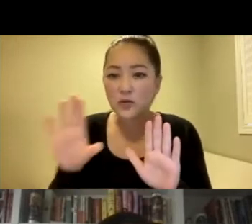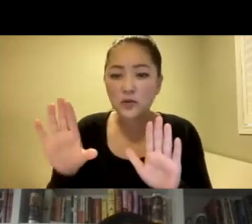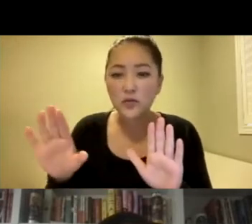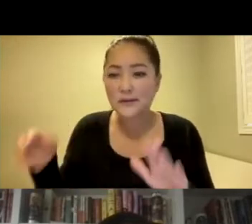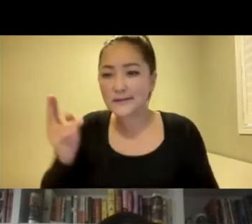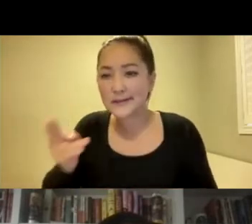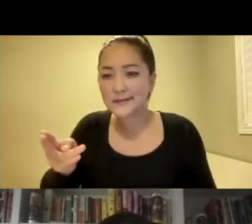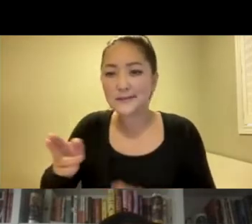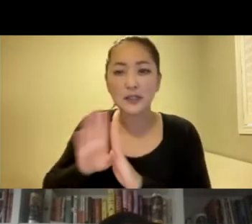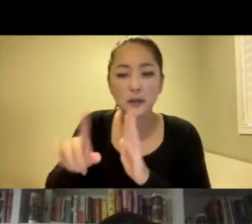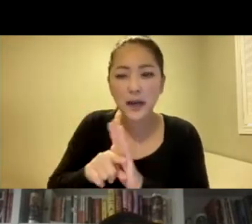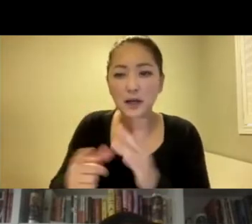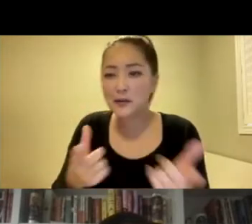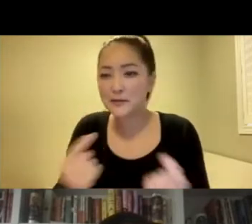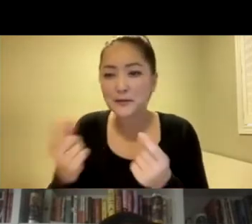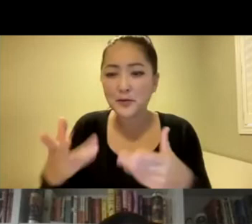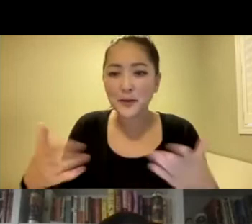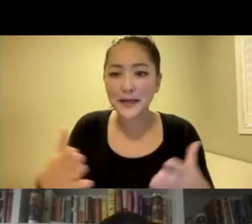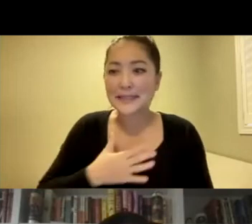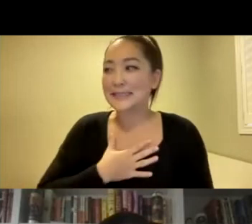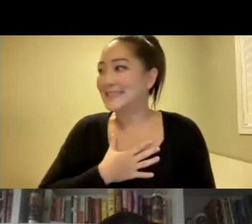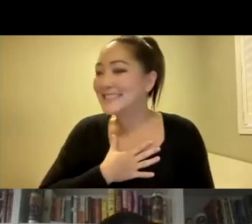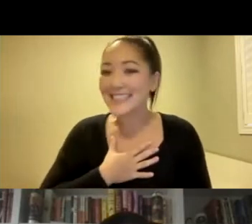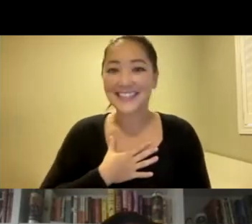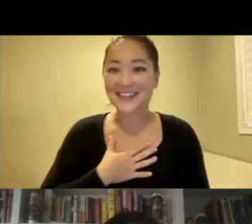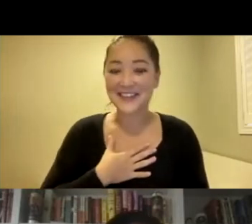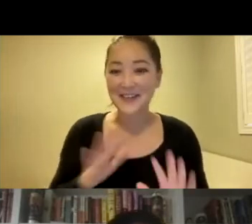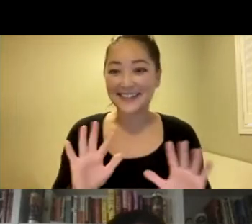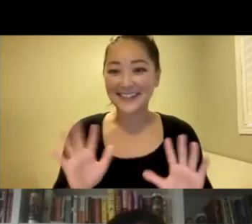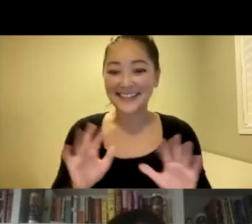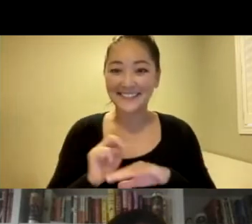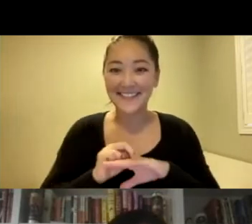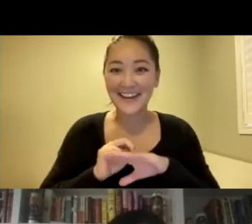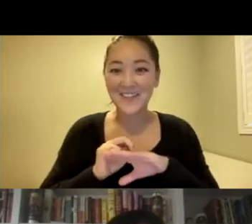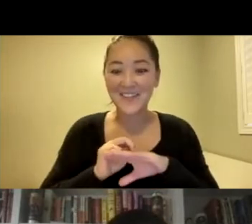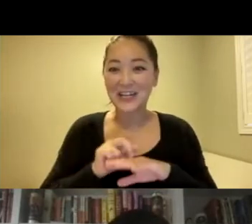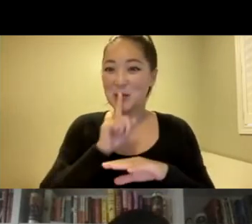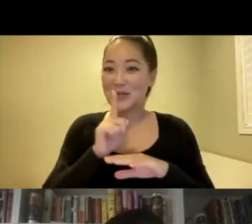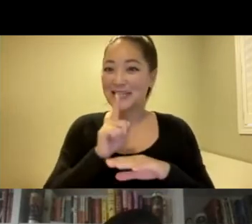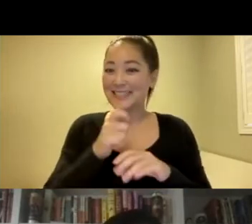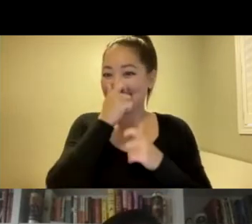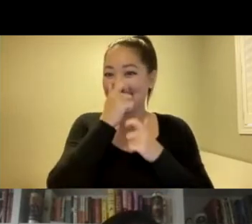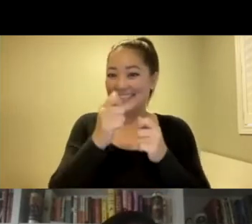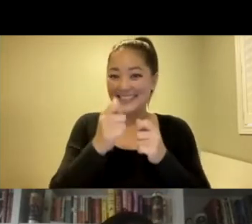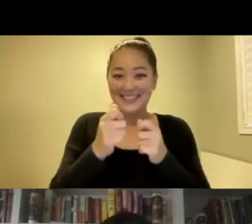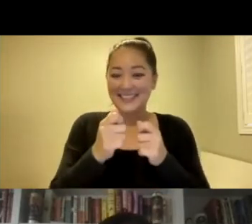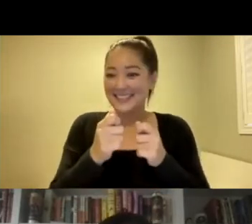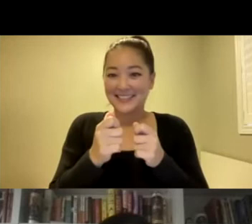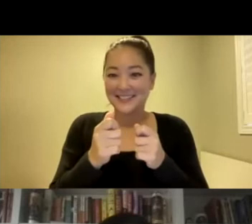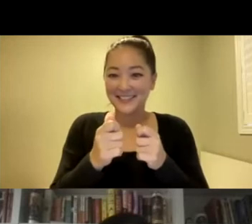do. Oh my goodness, I'm already intimidated. It was so interesting and revealing to hear a bit